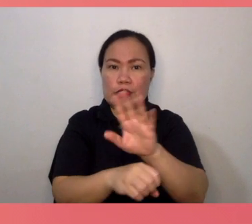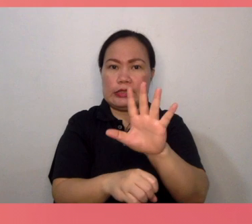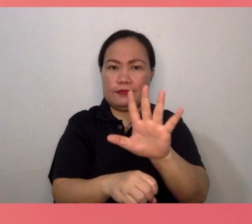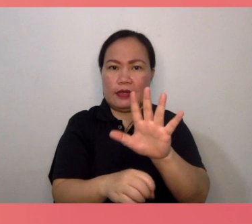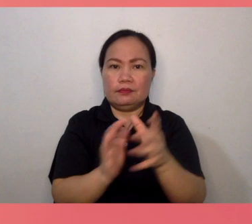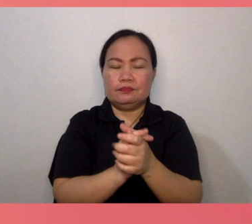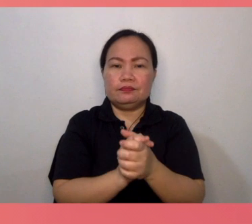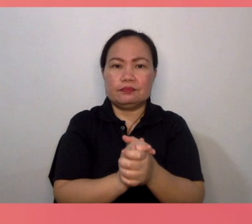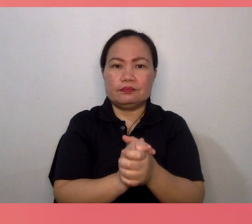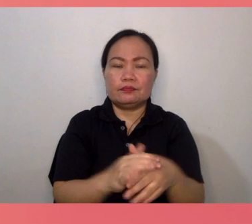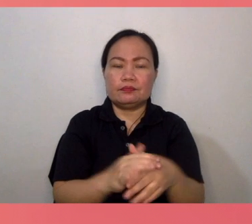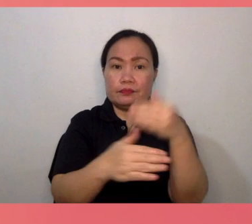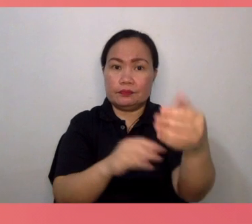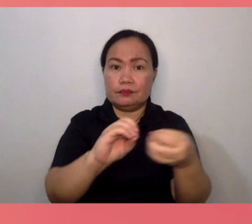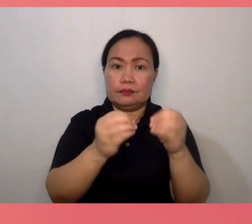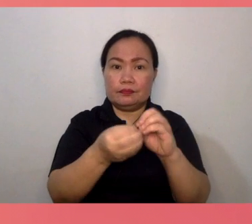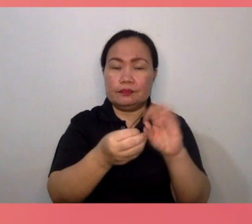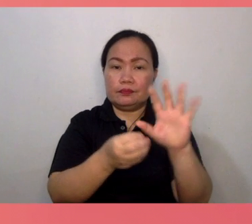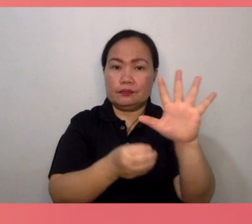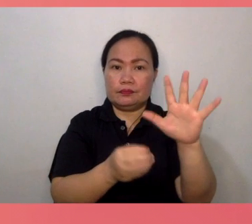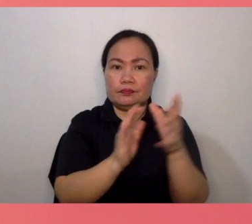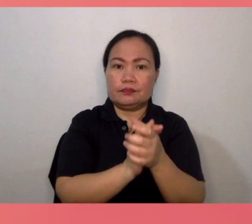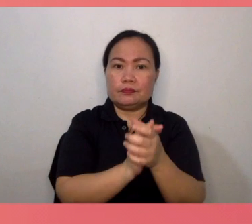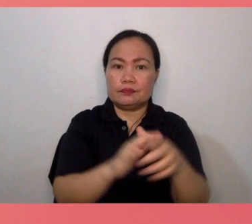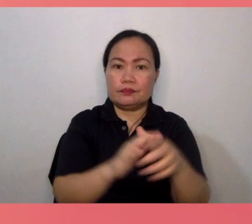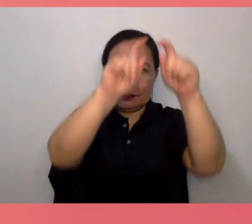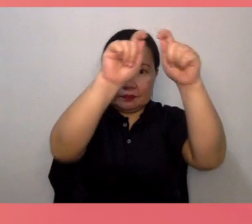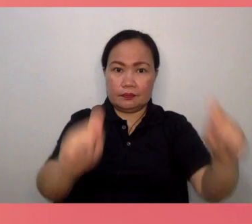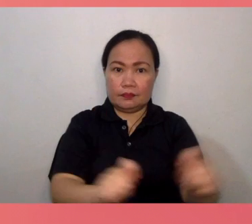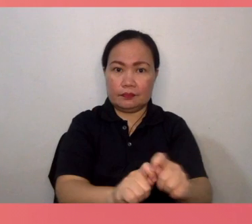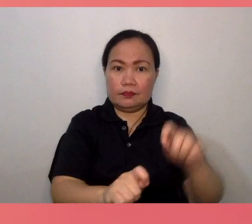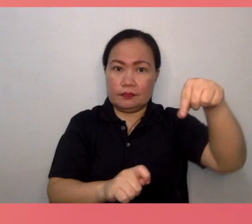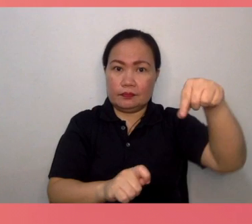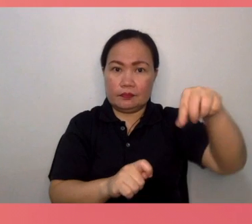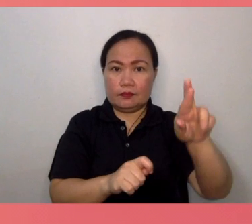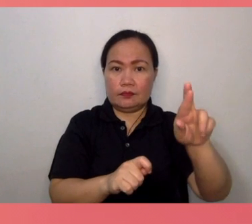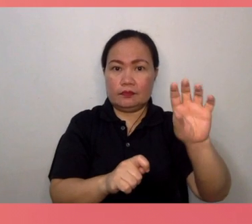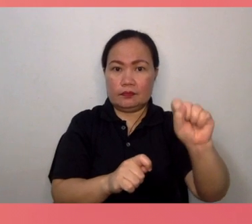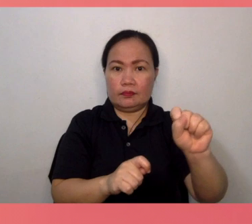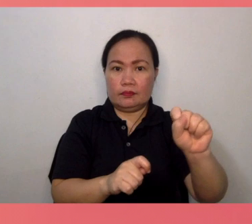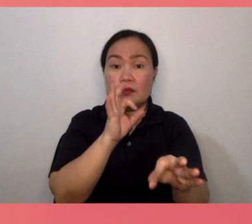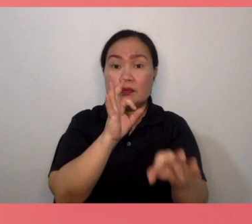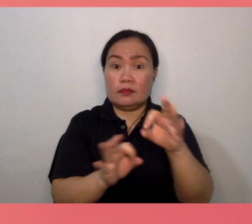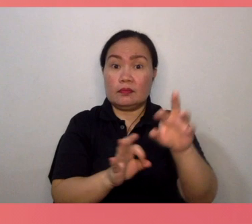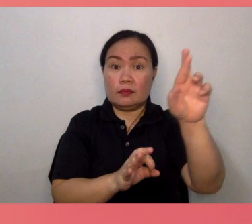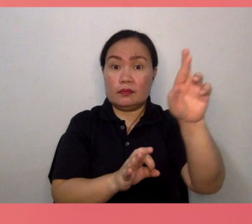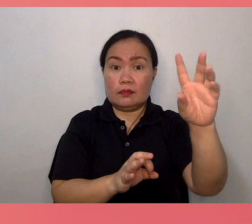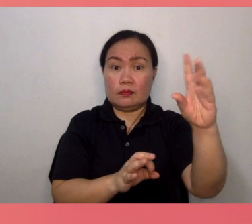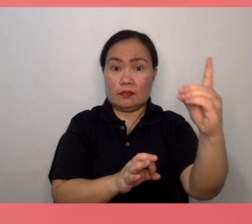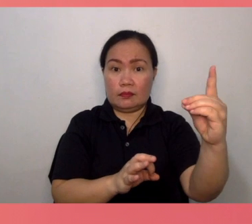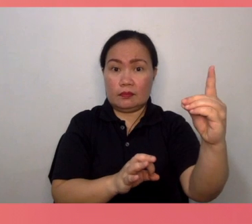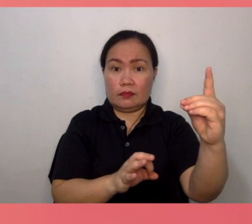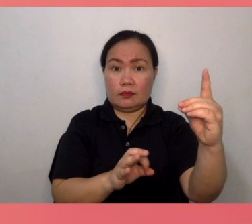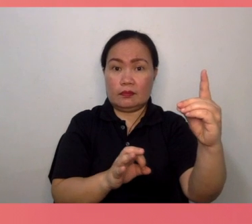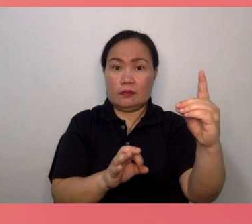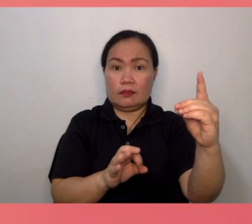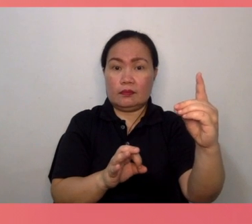Next. In triangle QRS, meron tayo dito if RD is equal to